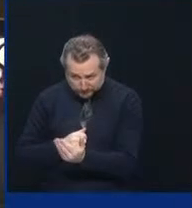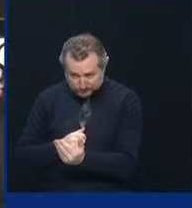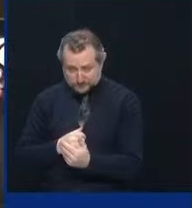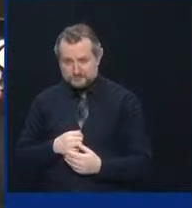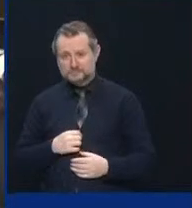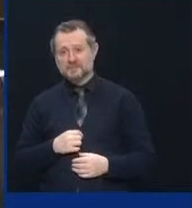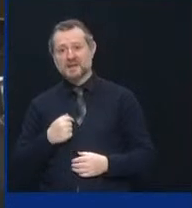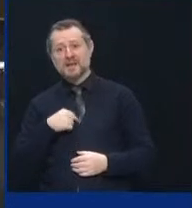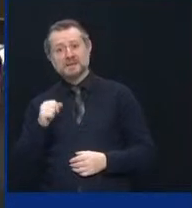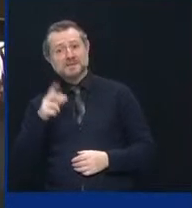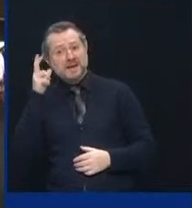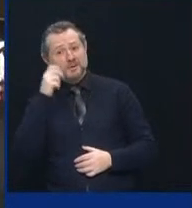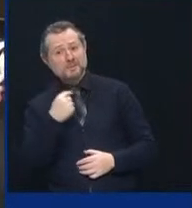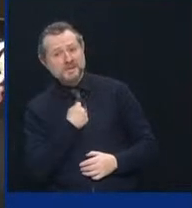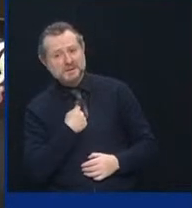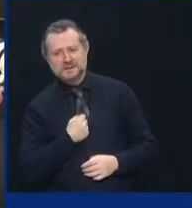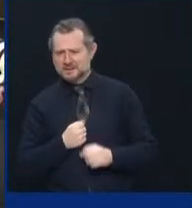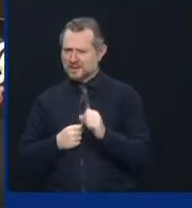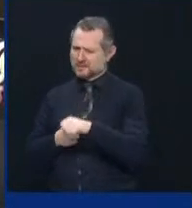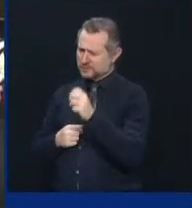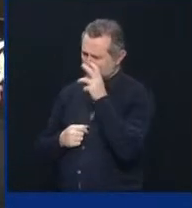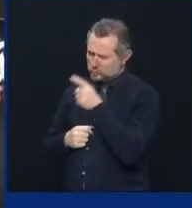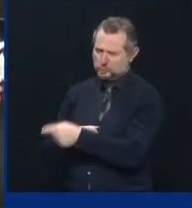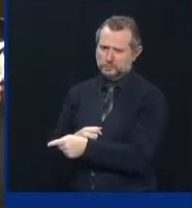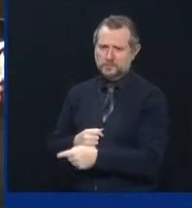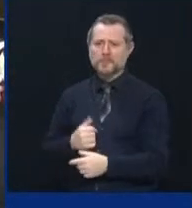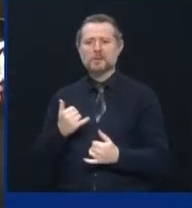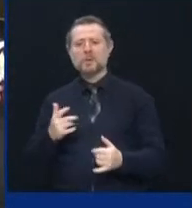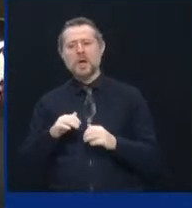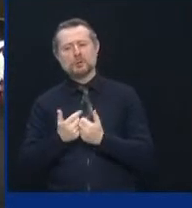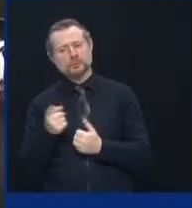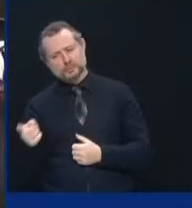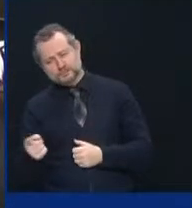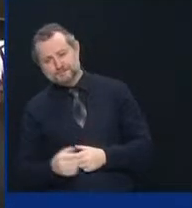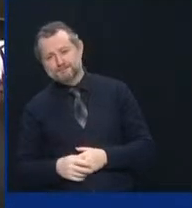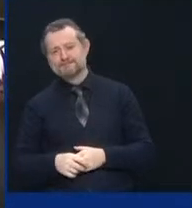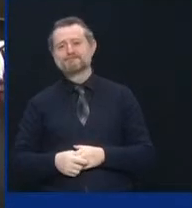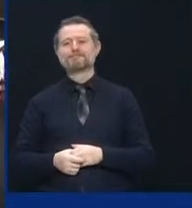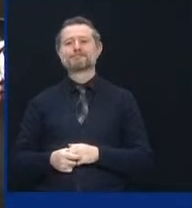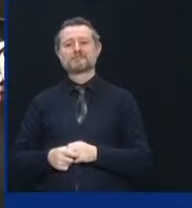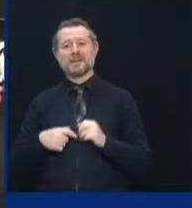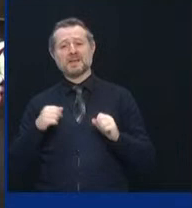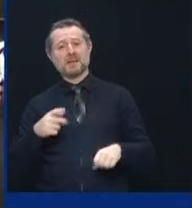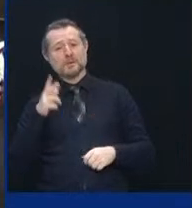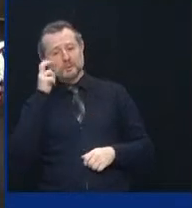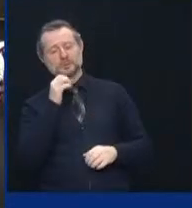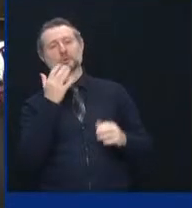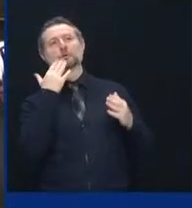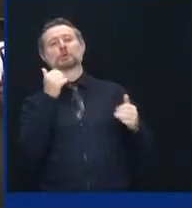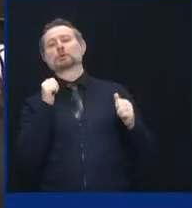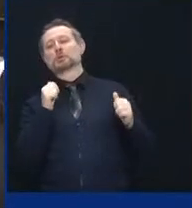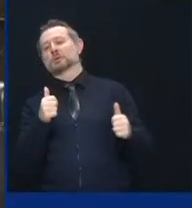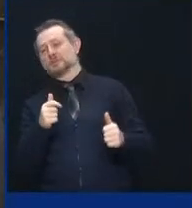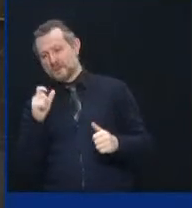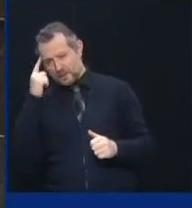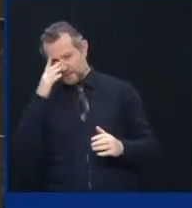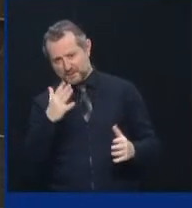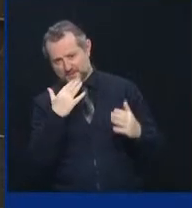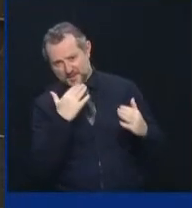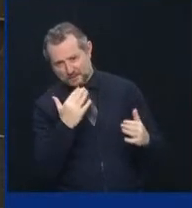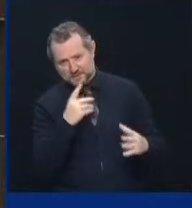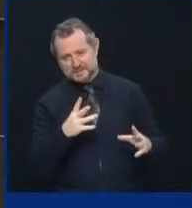Can you hear me? I can hear you now. How are you? I can hear you, Governor. Thank you very much for taking this